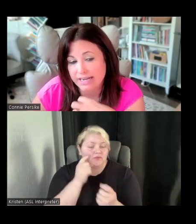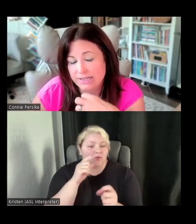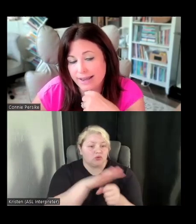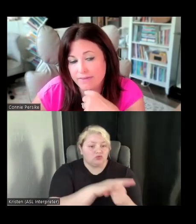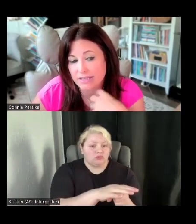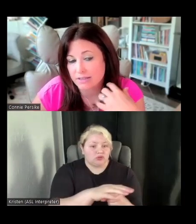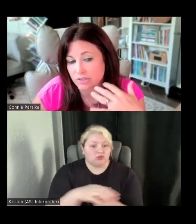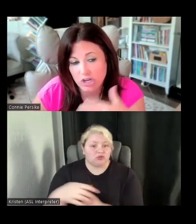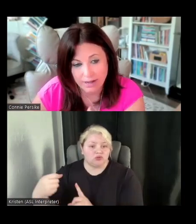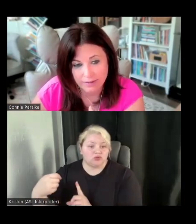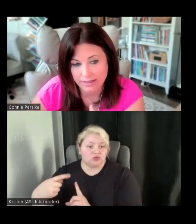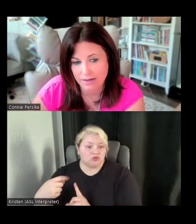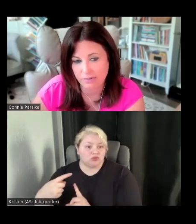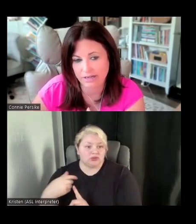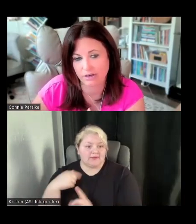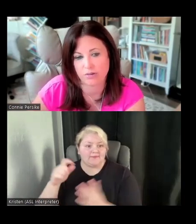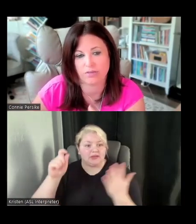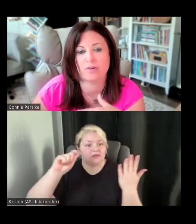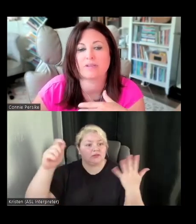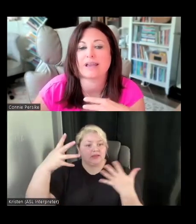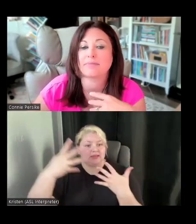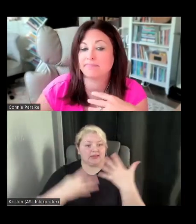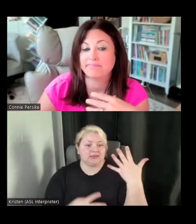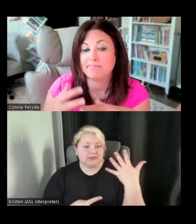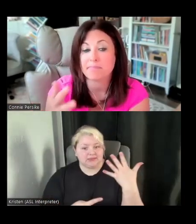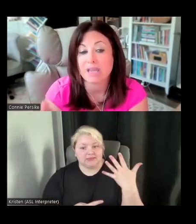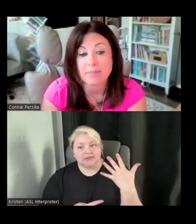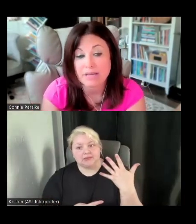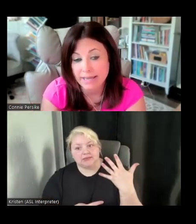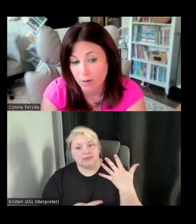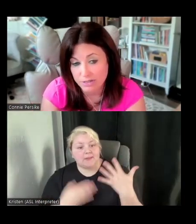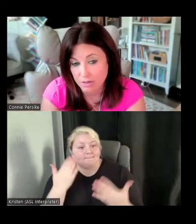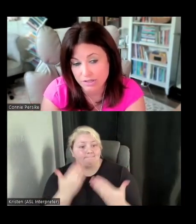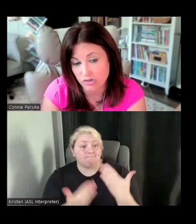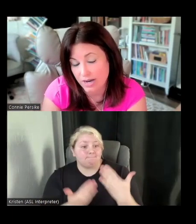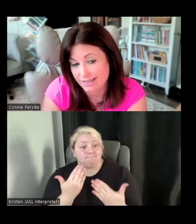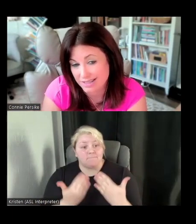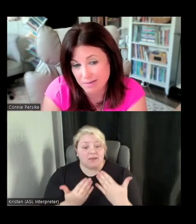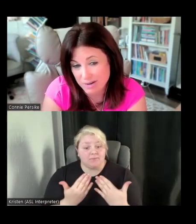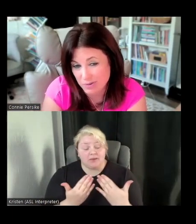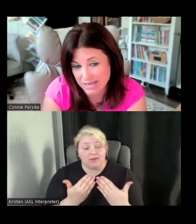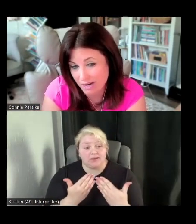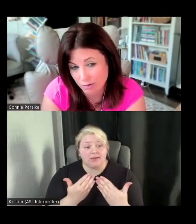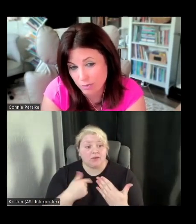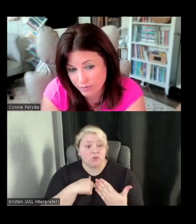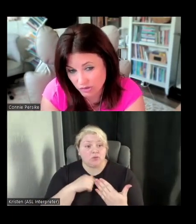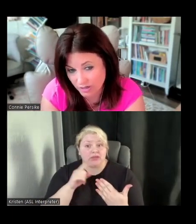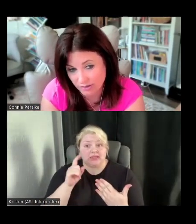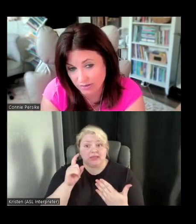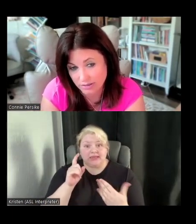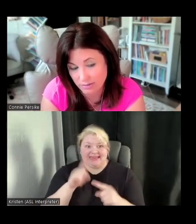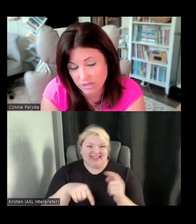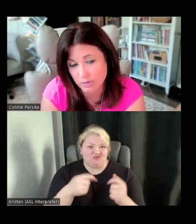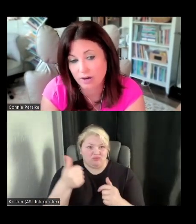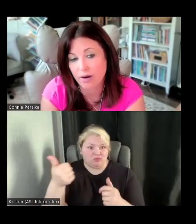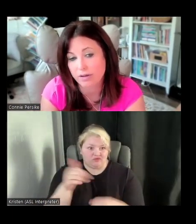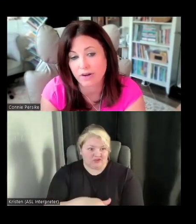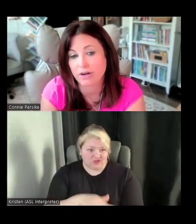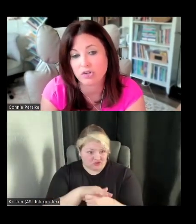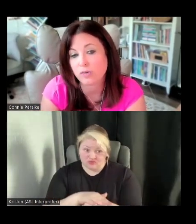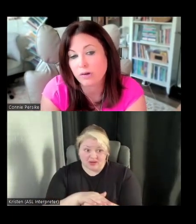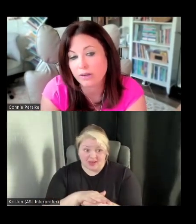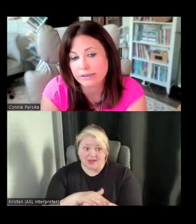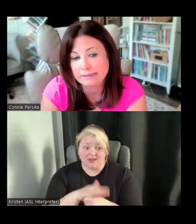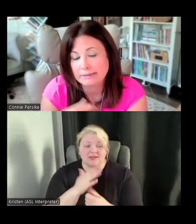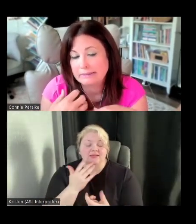triggers, I just have this little checklist that we can go through, like maybe to help deal with stress. Sometimes we can't remove stressors. Sometimes they're out of